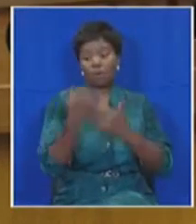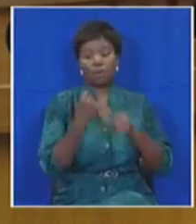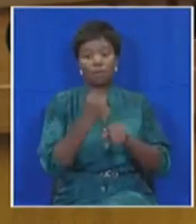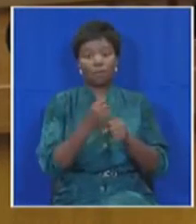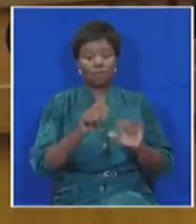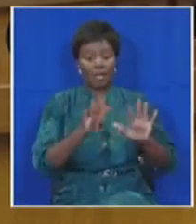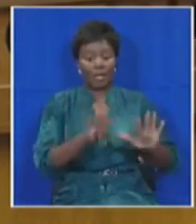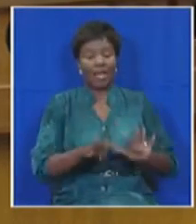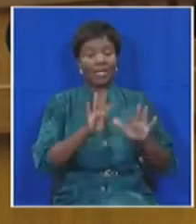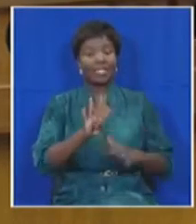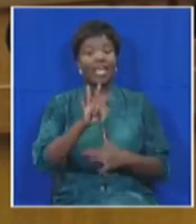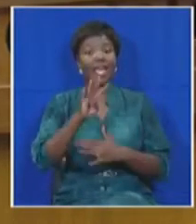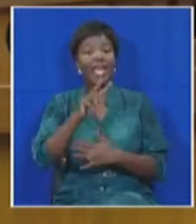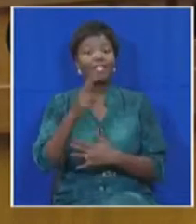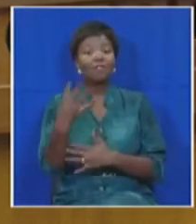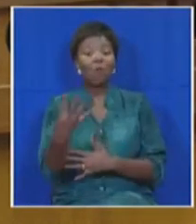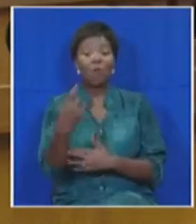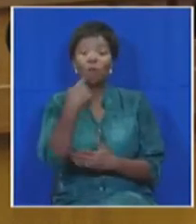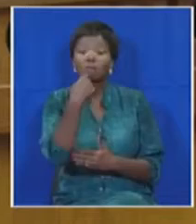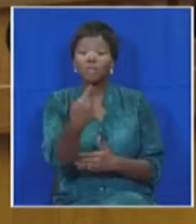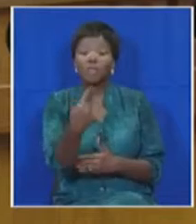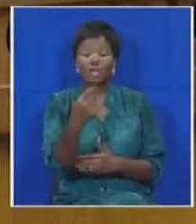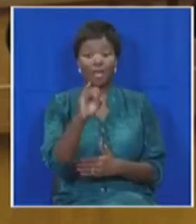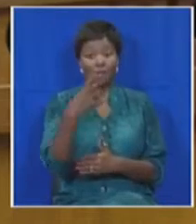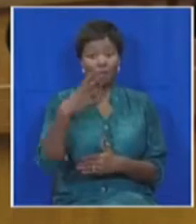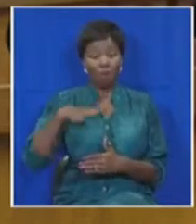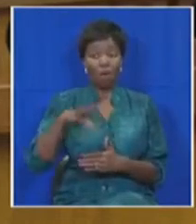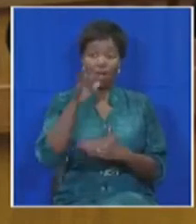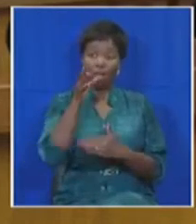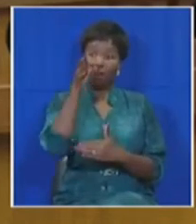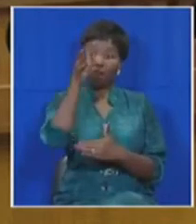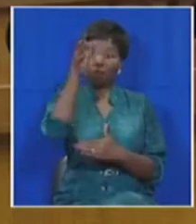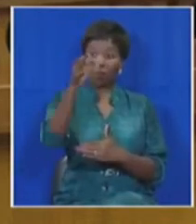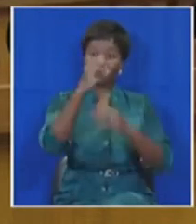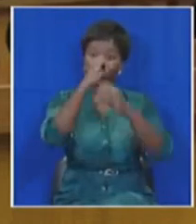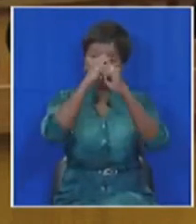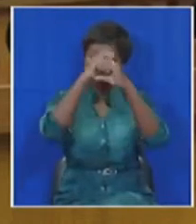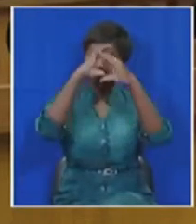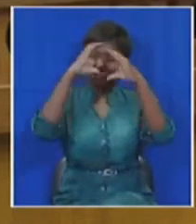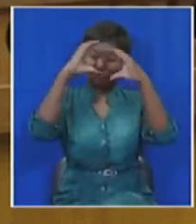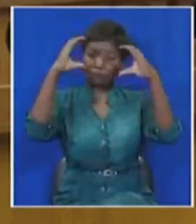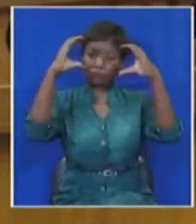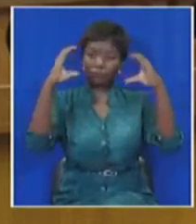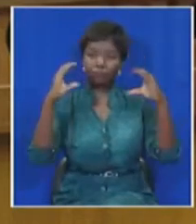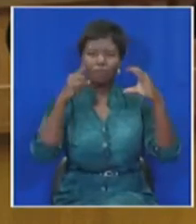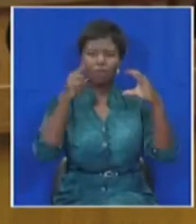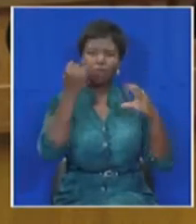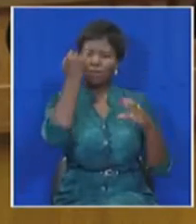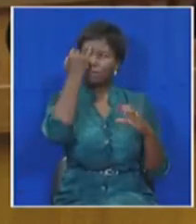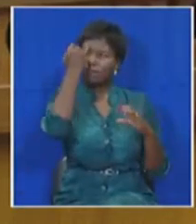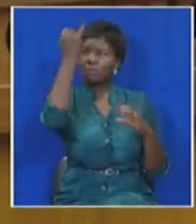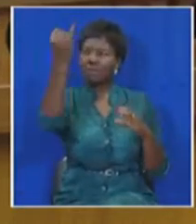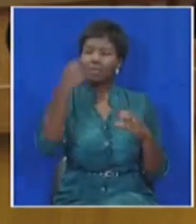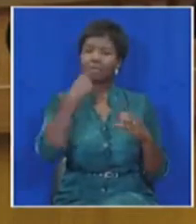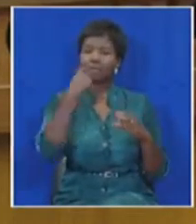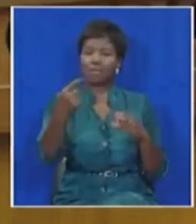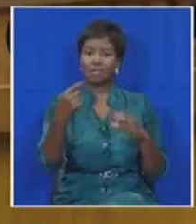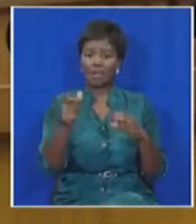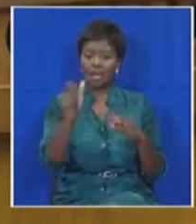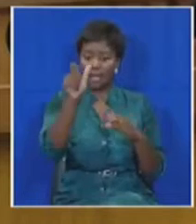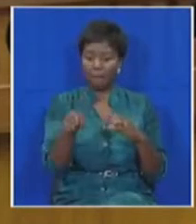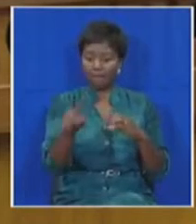Orwell said, if you want a vision of the future, imagine a boot stamping on a human